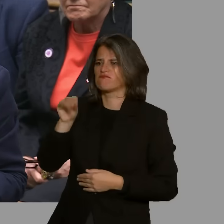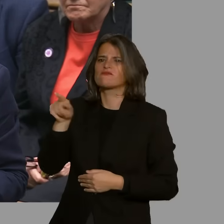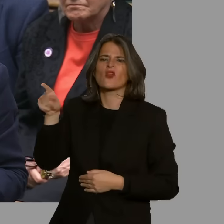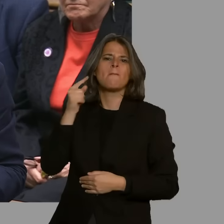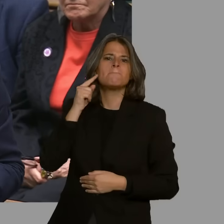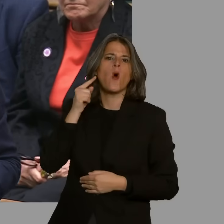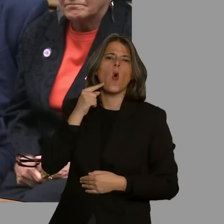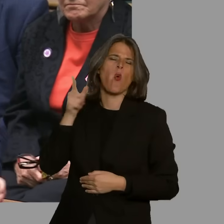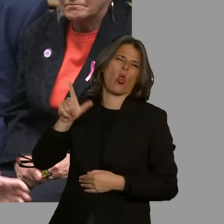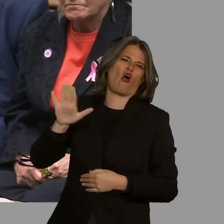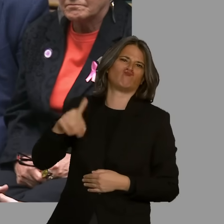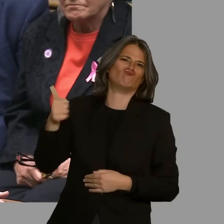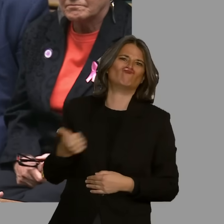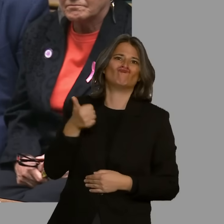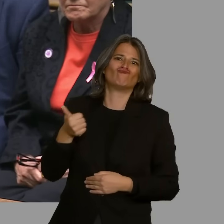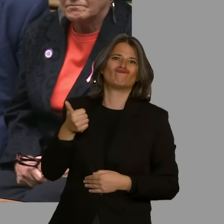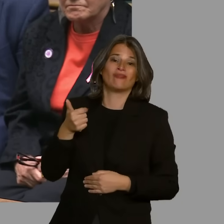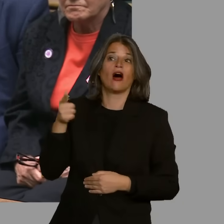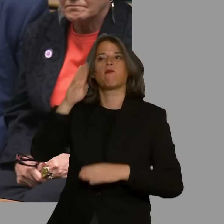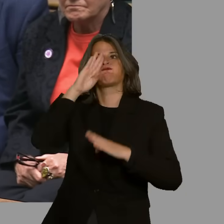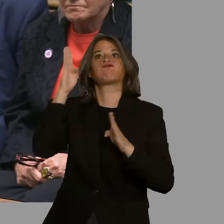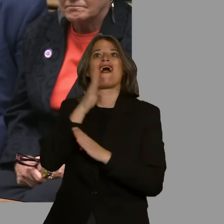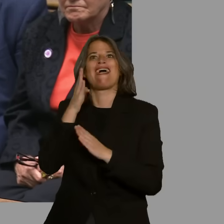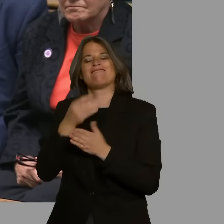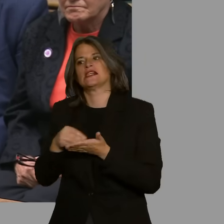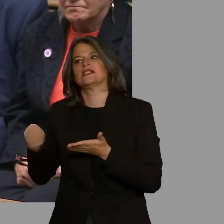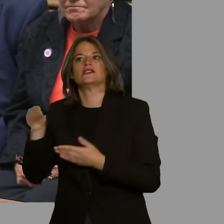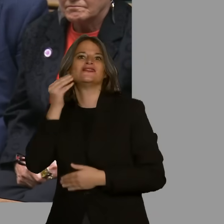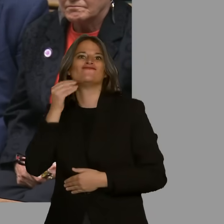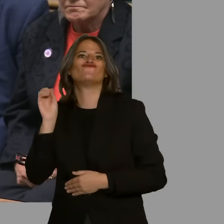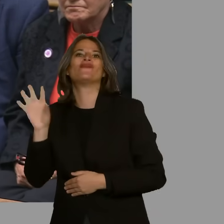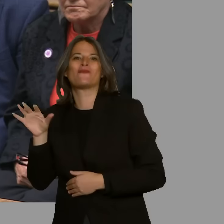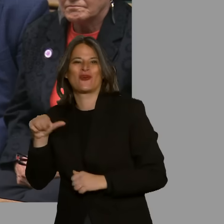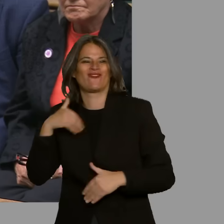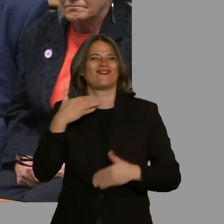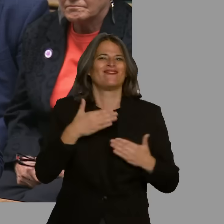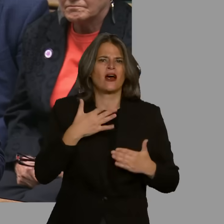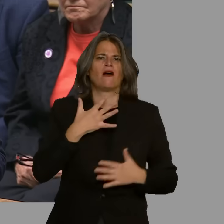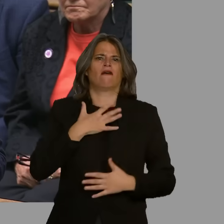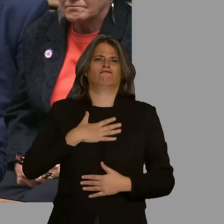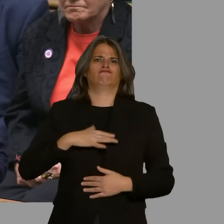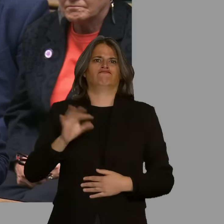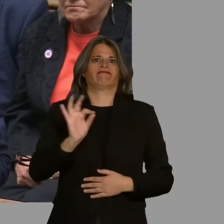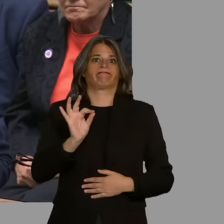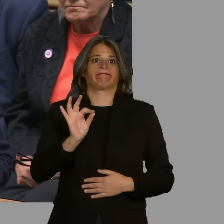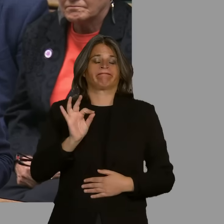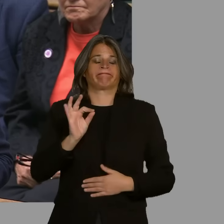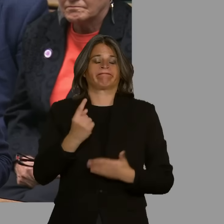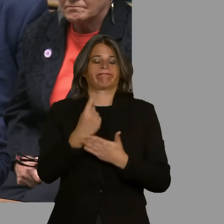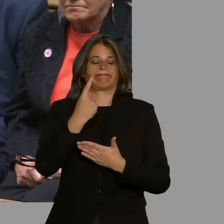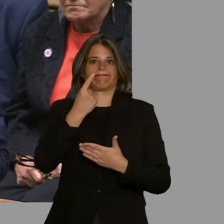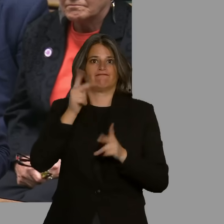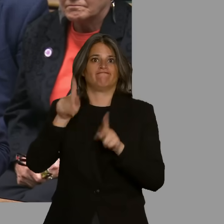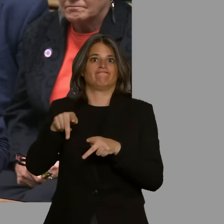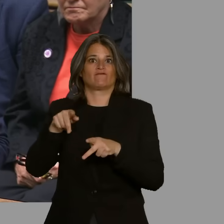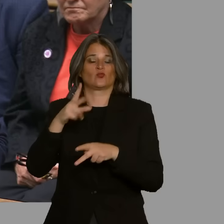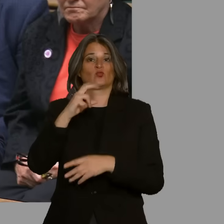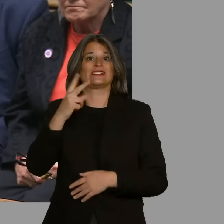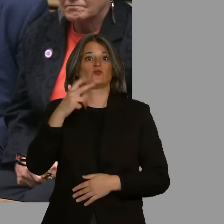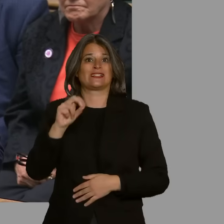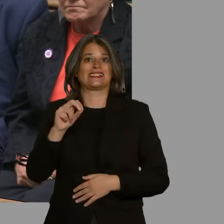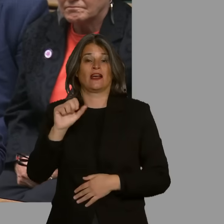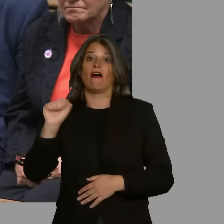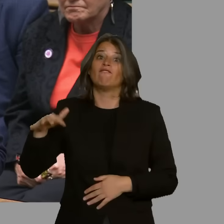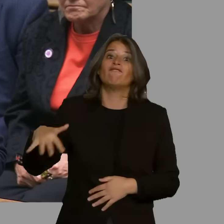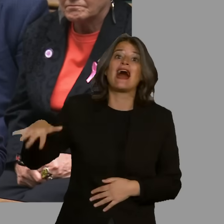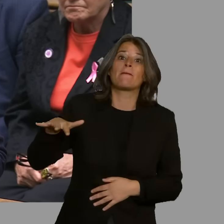extraordinary courage, working with my honourable friend, the member for the Isle of Wight West, and me to campaign for Zoe's law, compulsory testing of